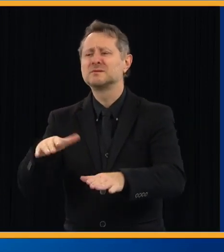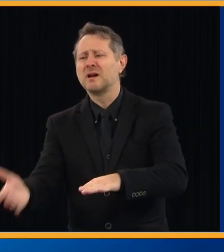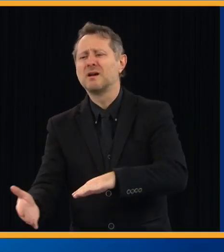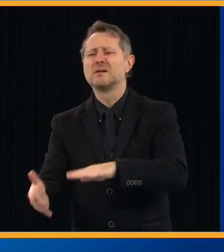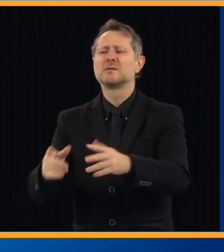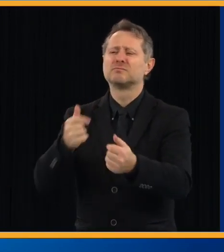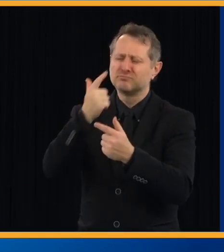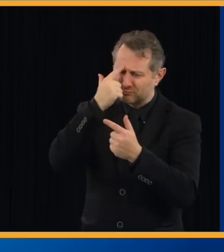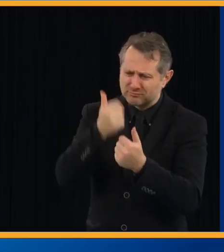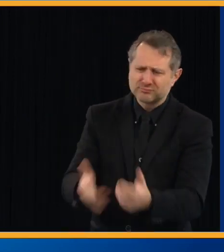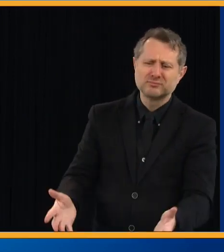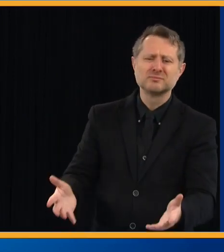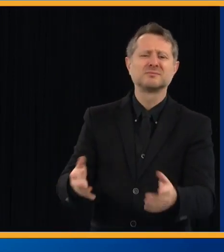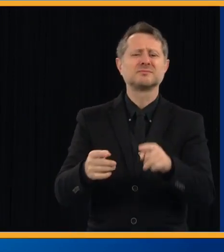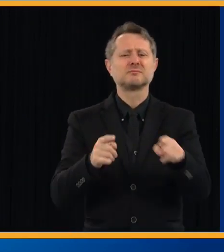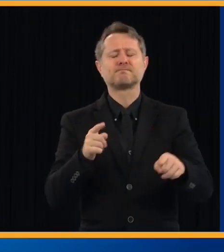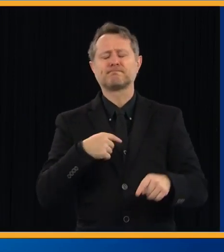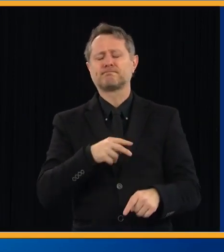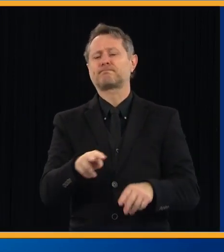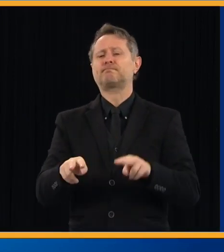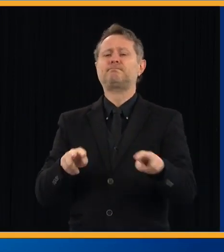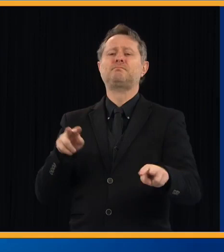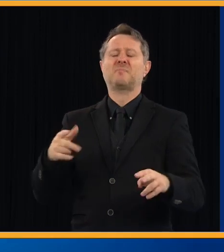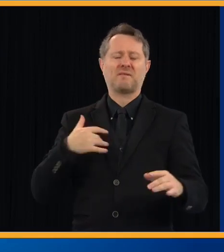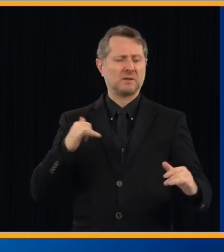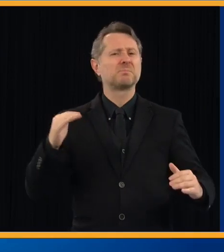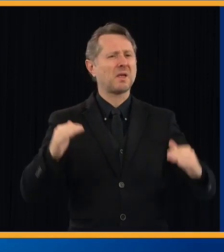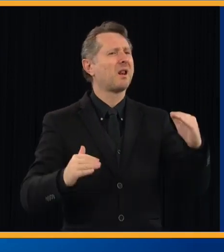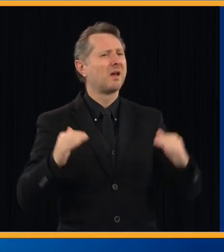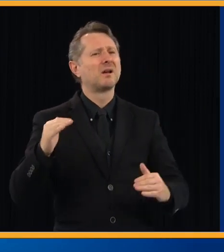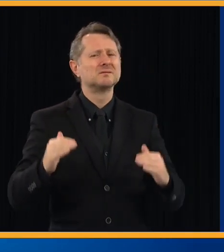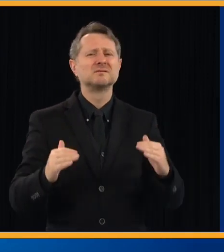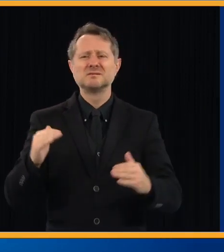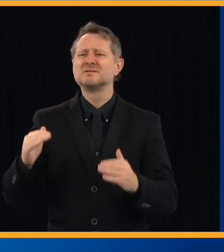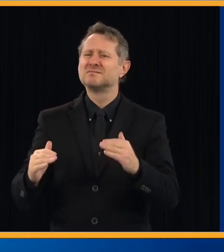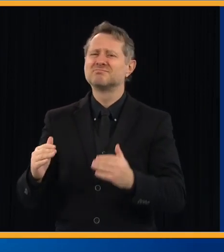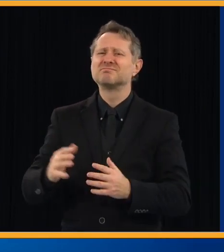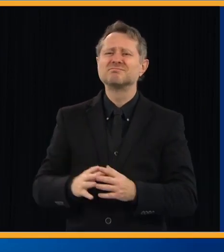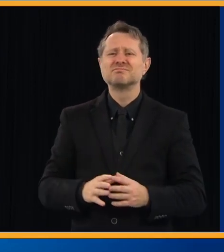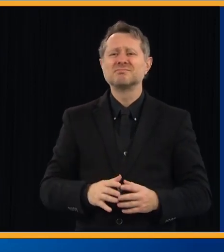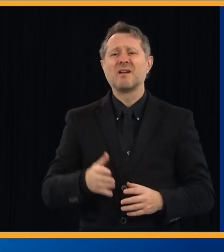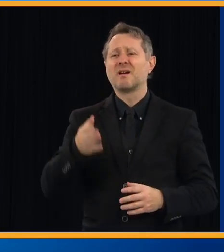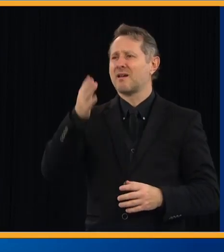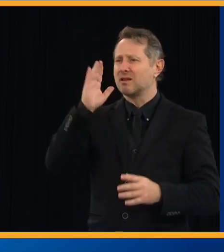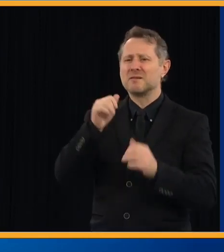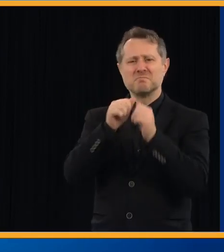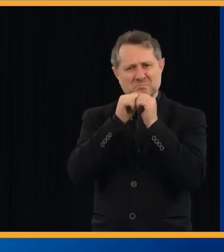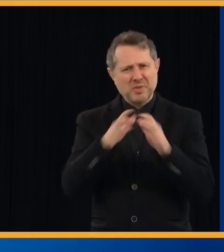Take one mask, I'll keep 4. God bless America.